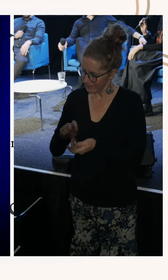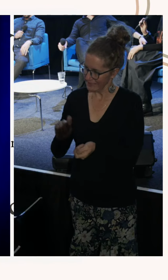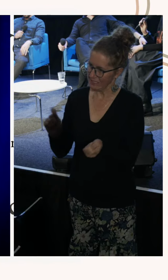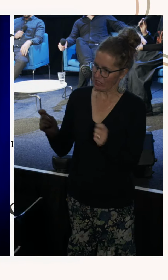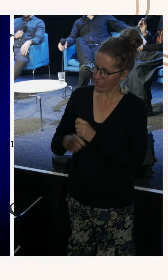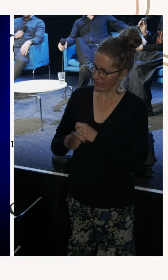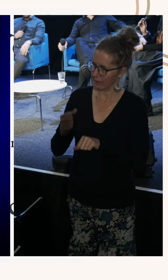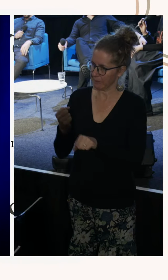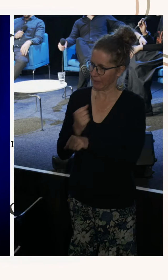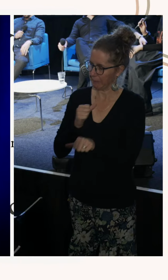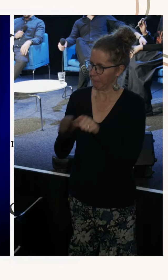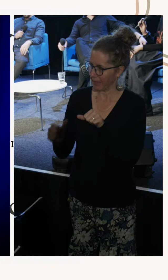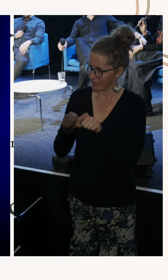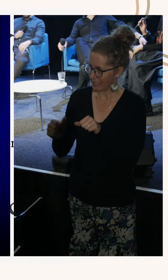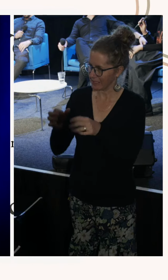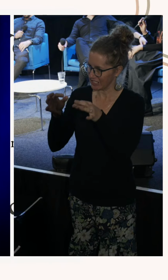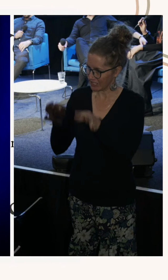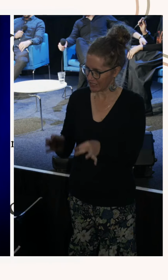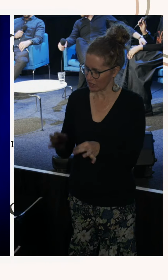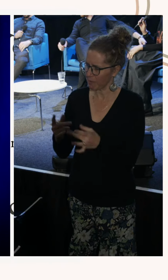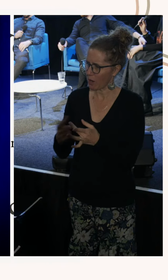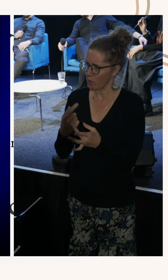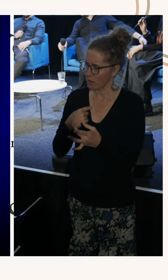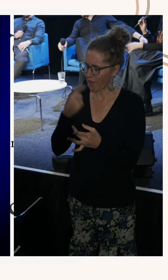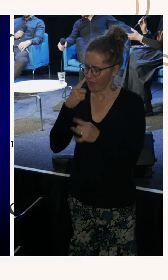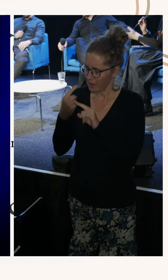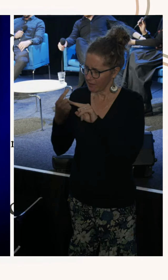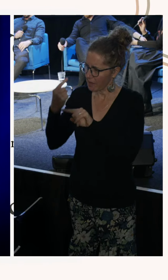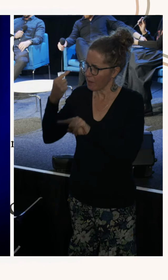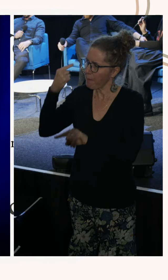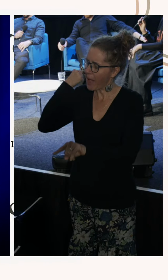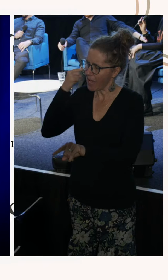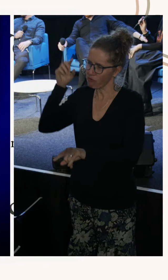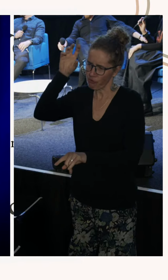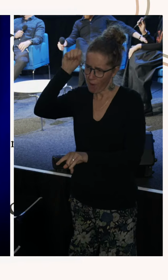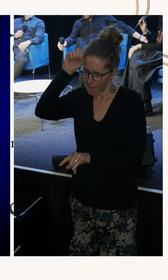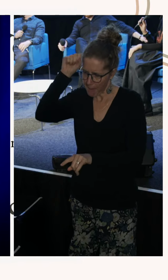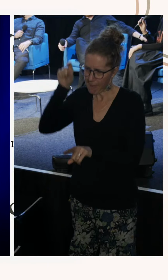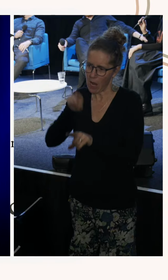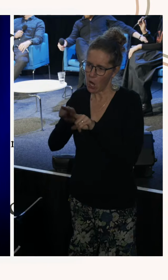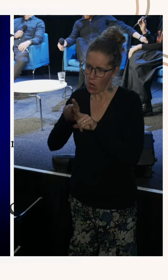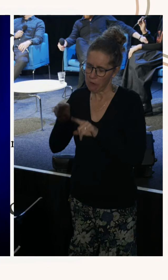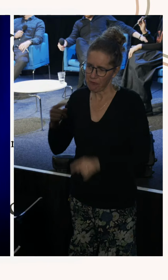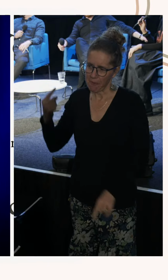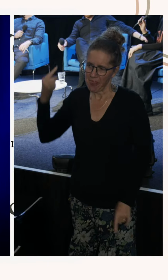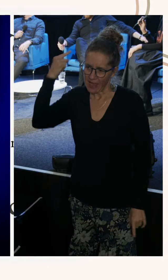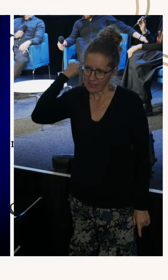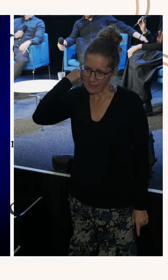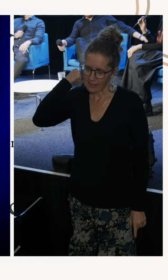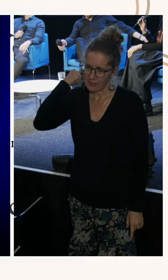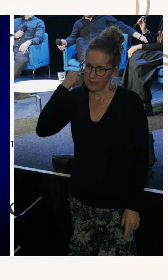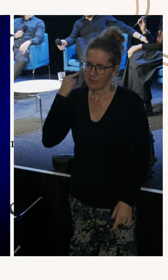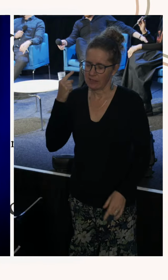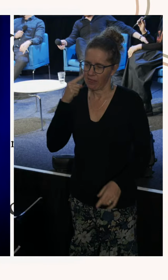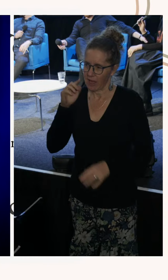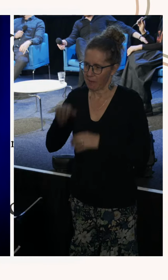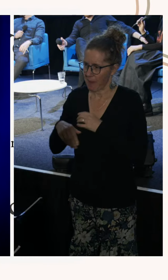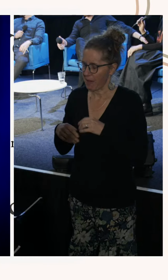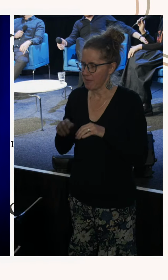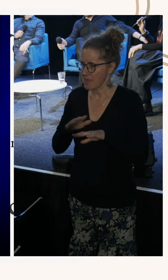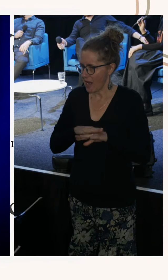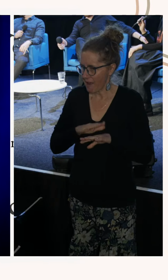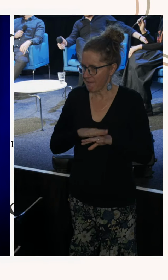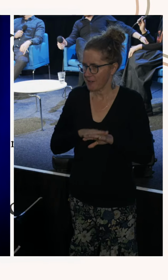acknowledging, remembering, and learning from the past. I suppose, you know, that was in your tenure of the way that you were thinking about the left and thinking about the role